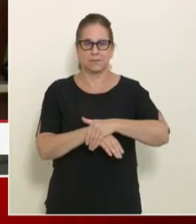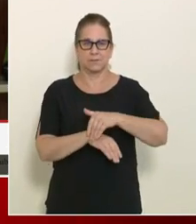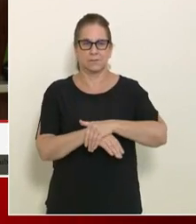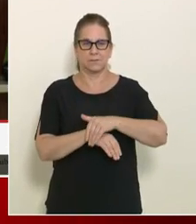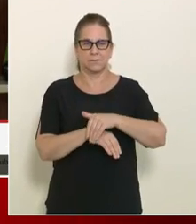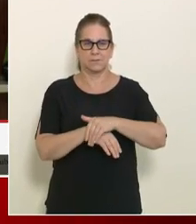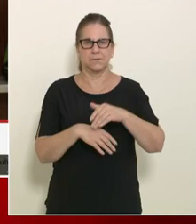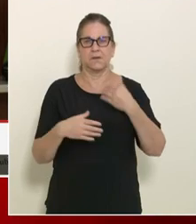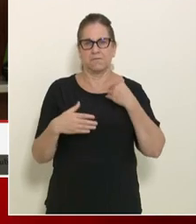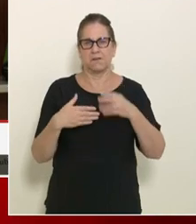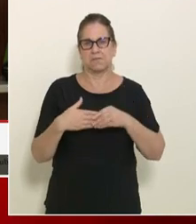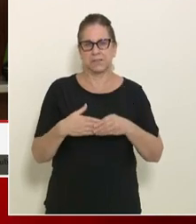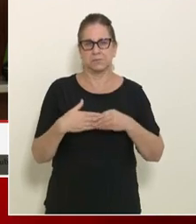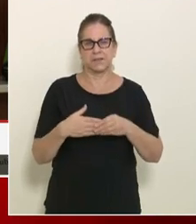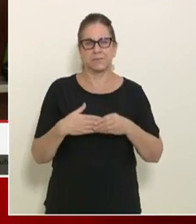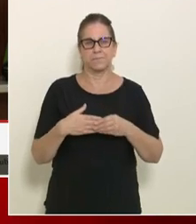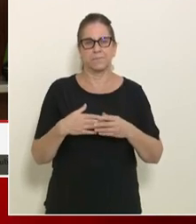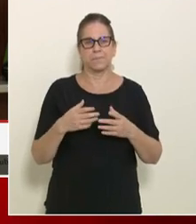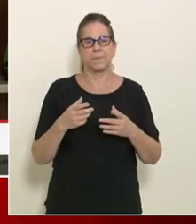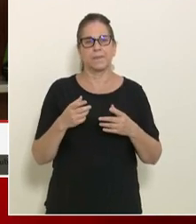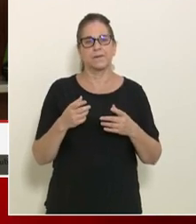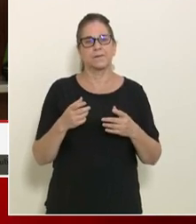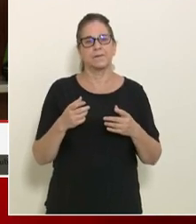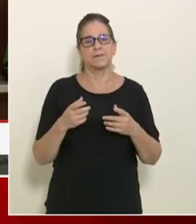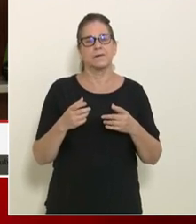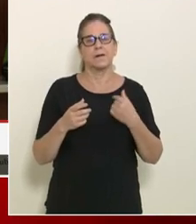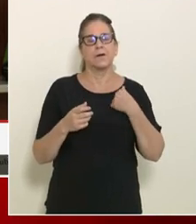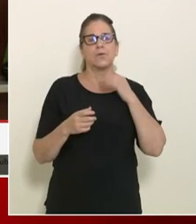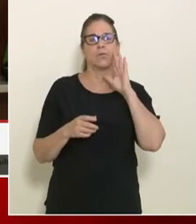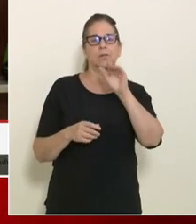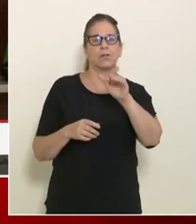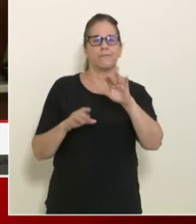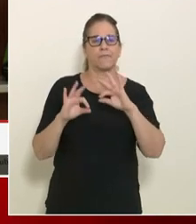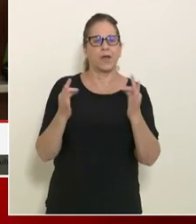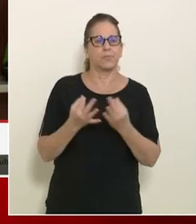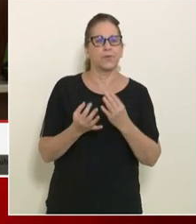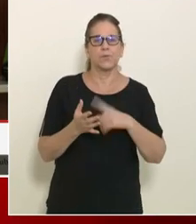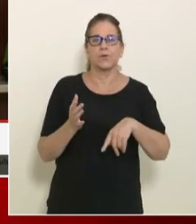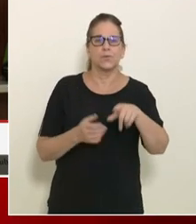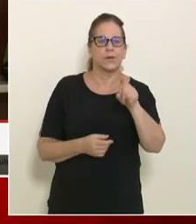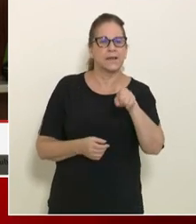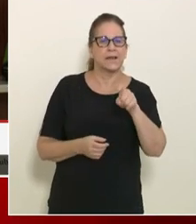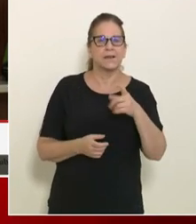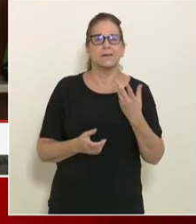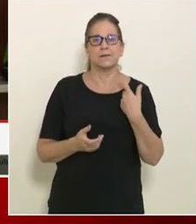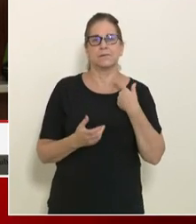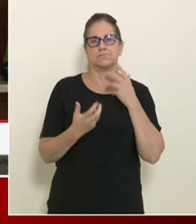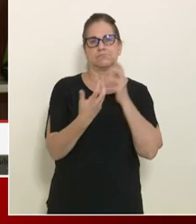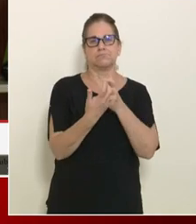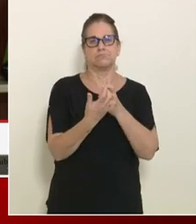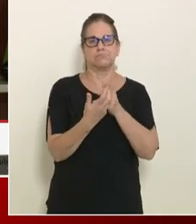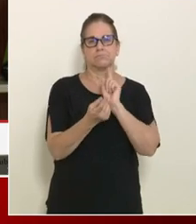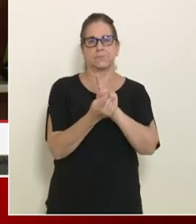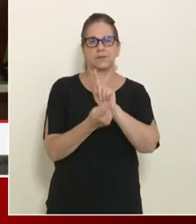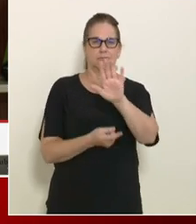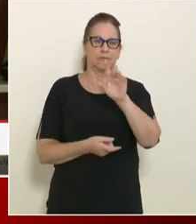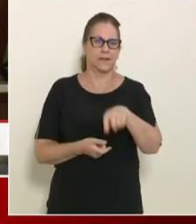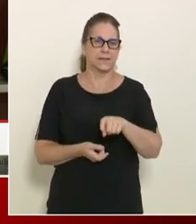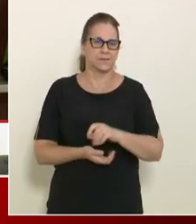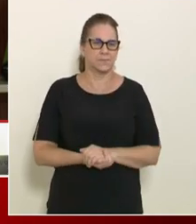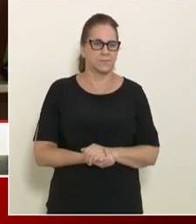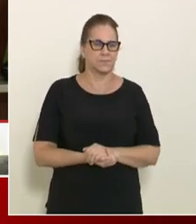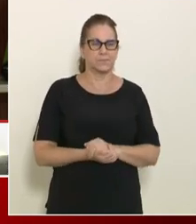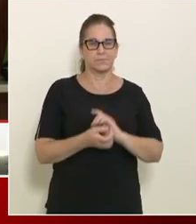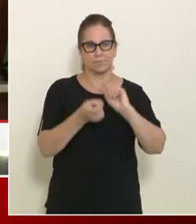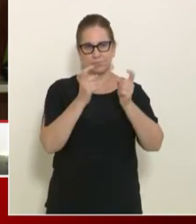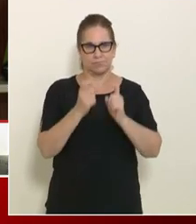to find out from the family what the reasons are behind a particular absence, and if there's a need to adjust for the family or the